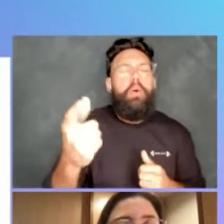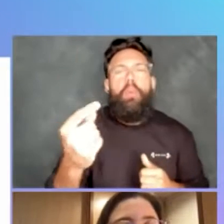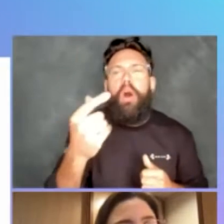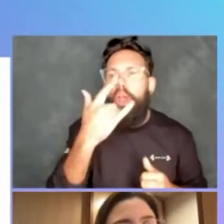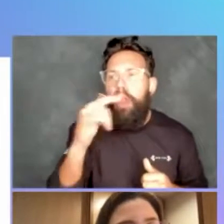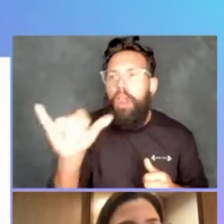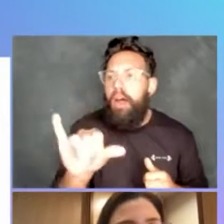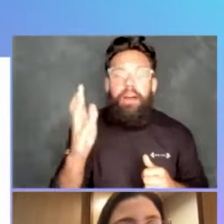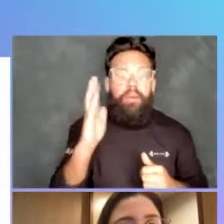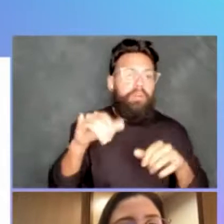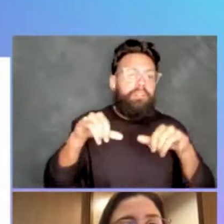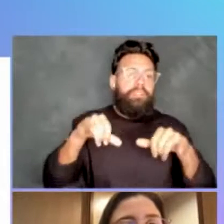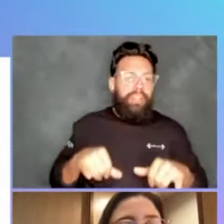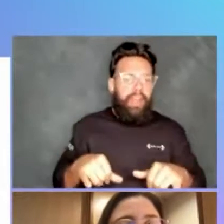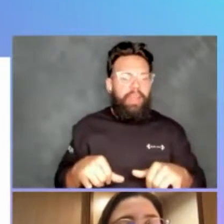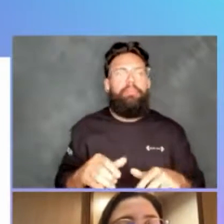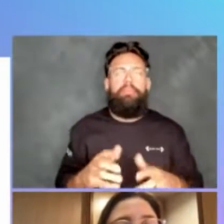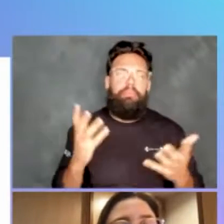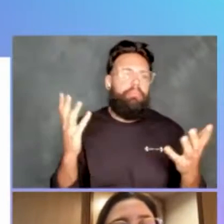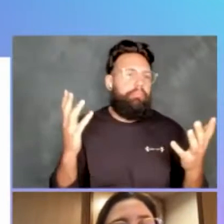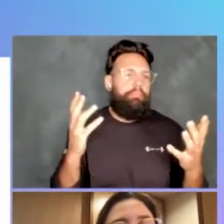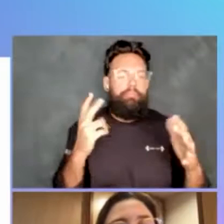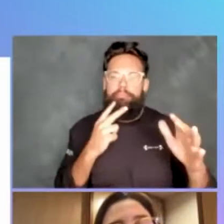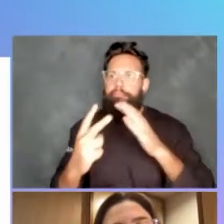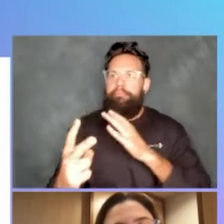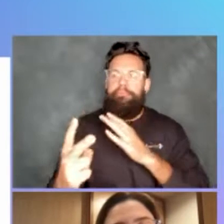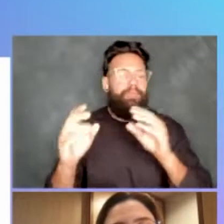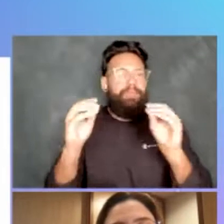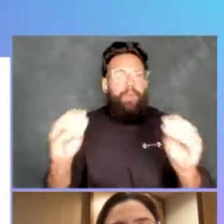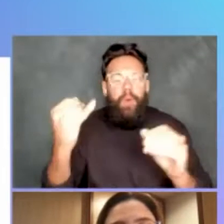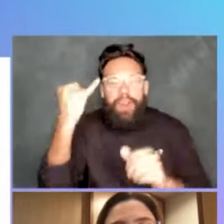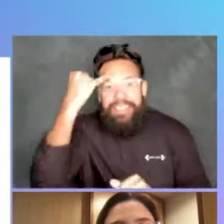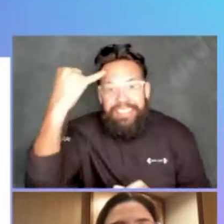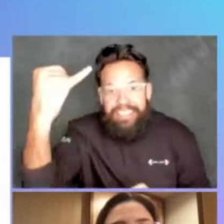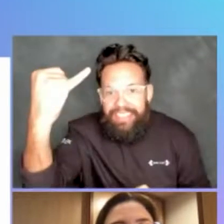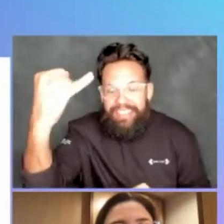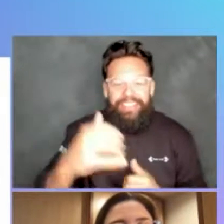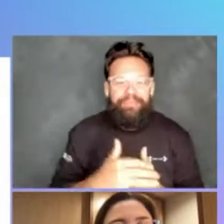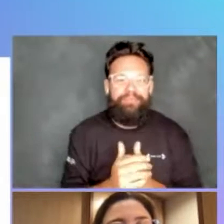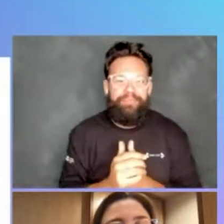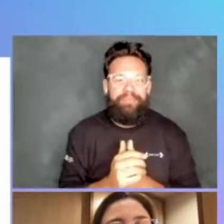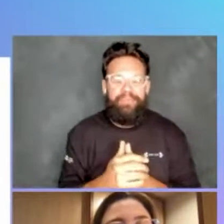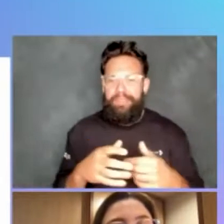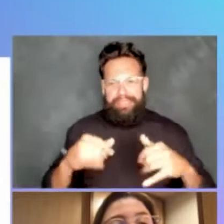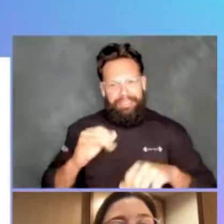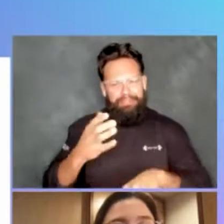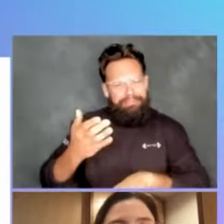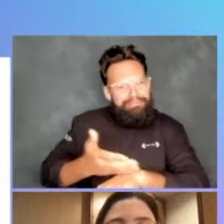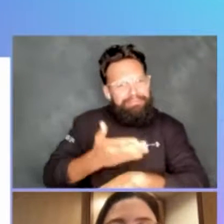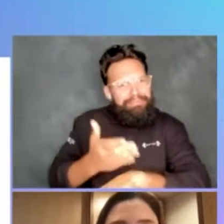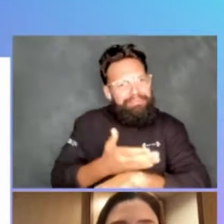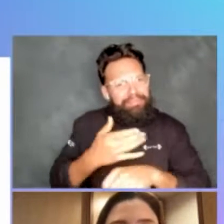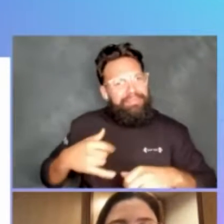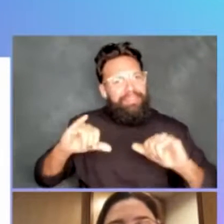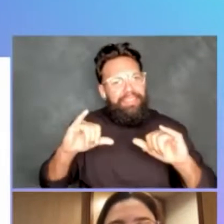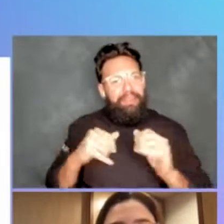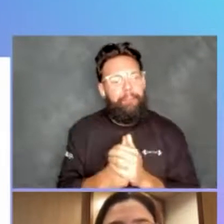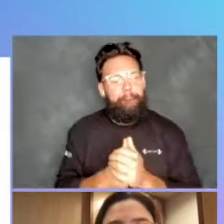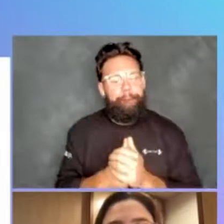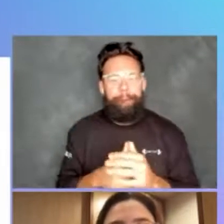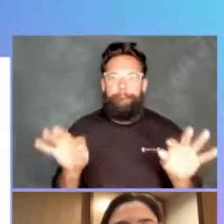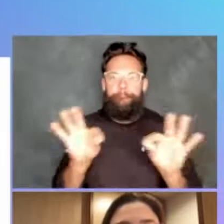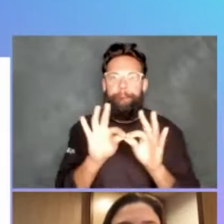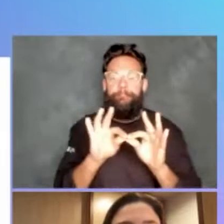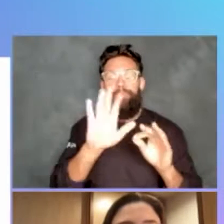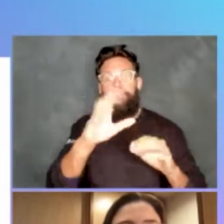discovery piece to refine it even further. So I guess the key outcome is get ready to be flexible and get